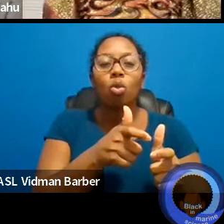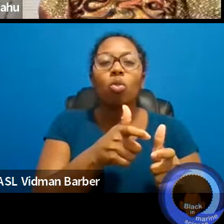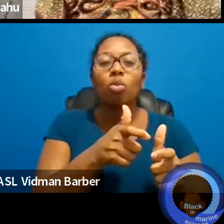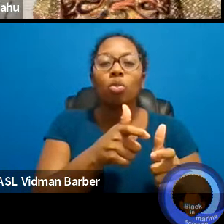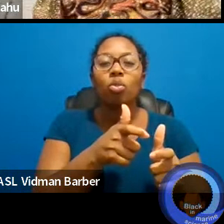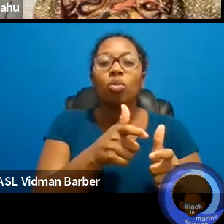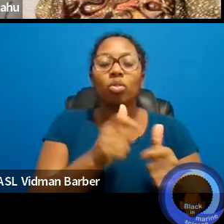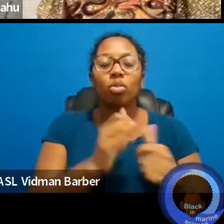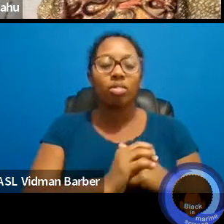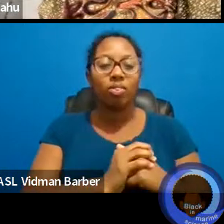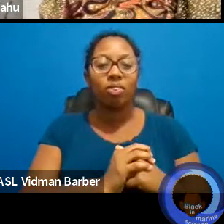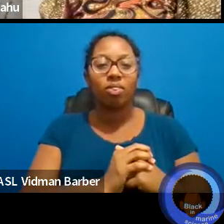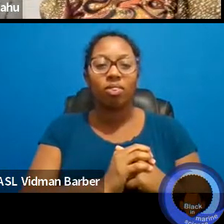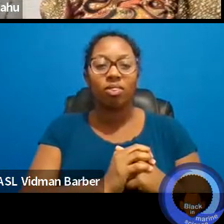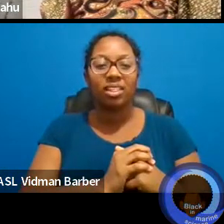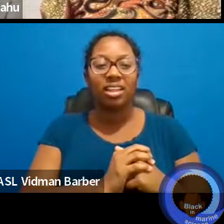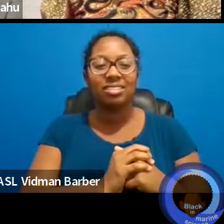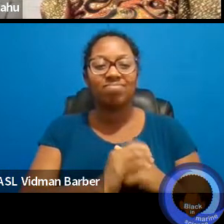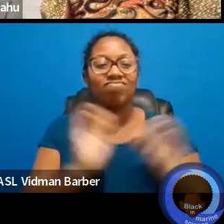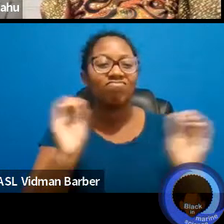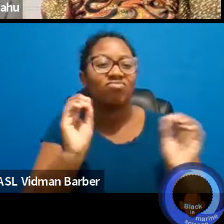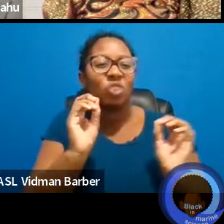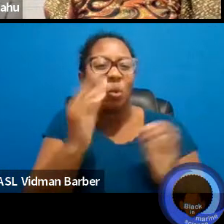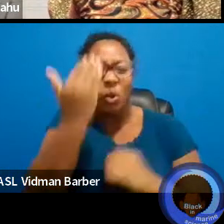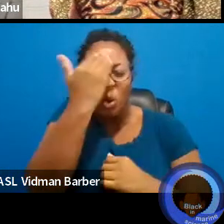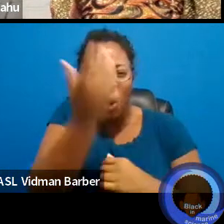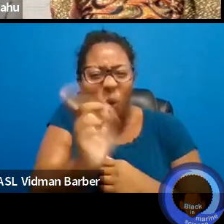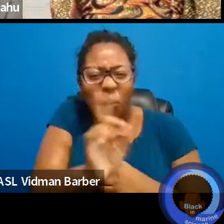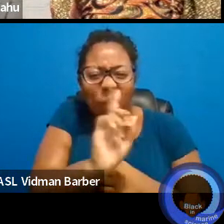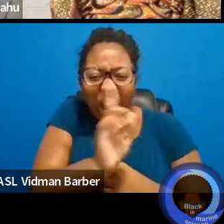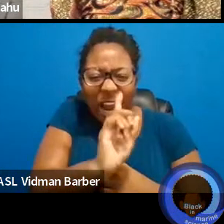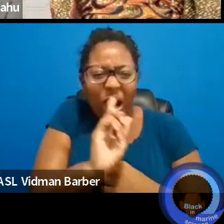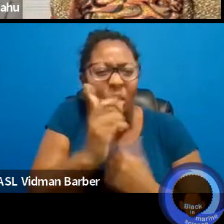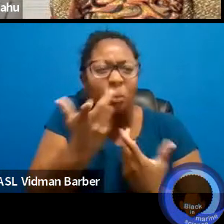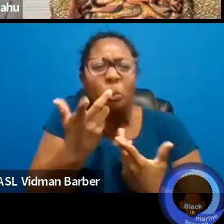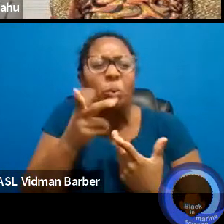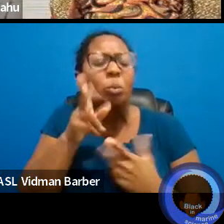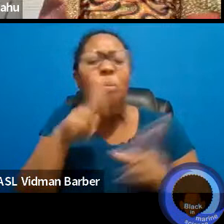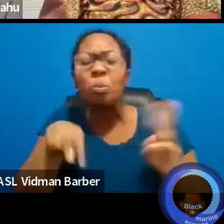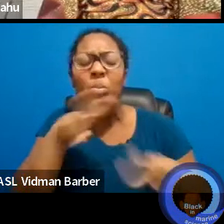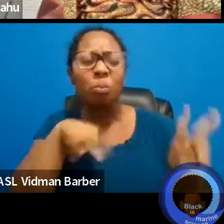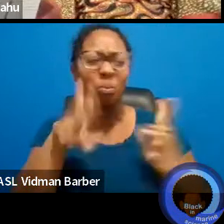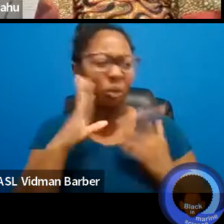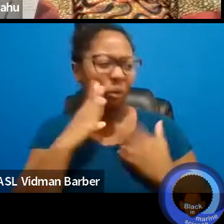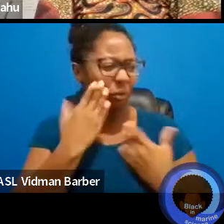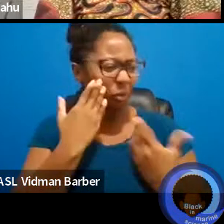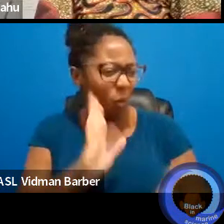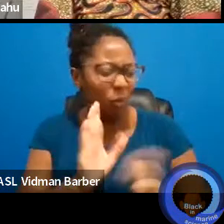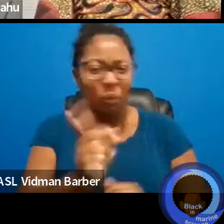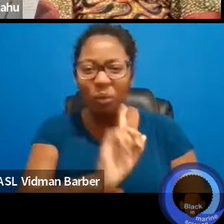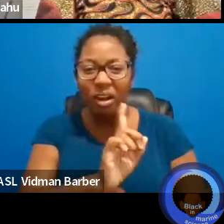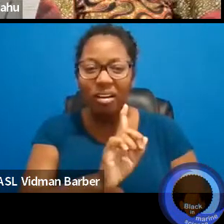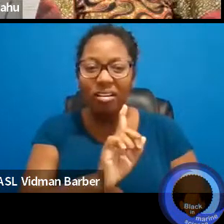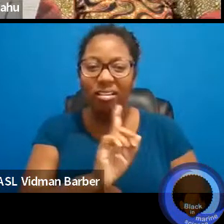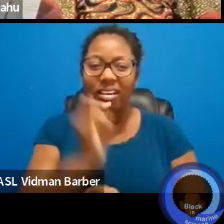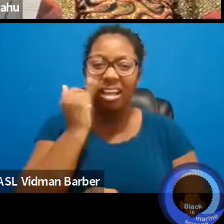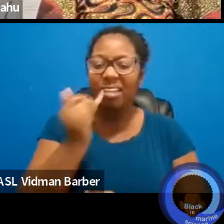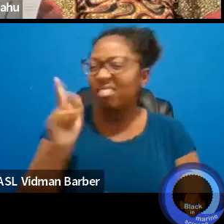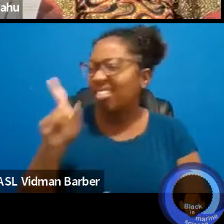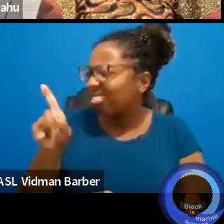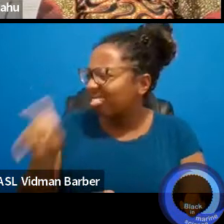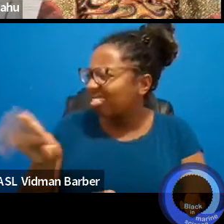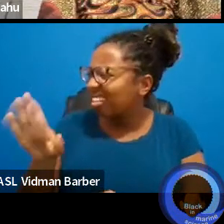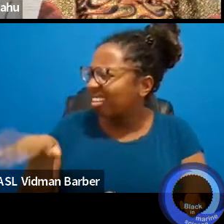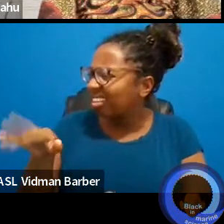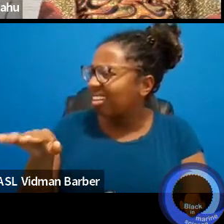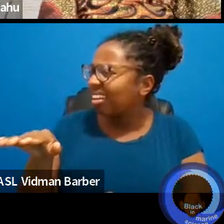that nobody really knows where the Gambia is. So most times you tell people I'm from Gambia, they tend to ask, oh, Zambia? You're like, no,